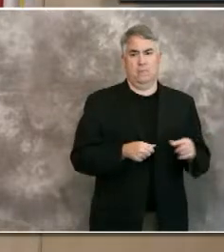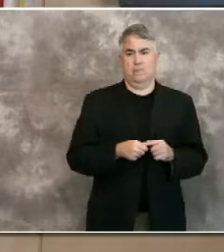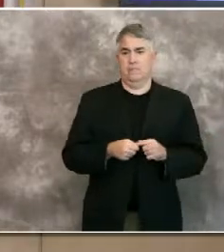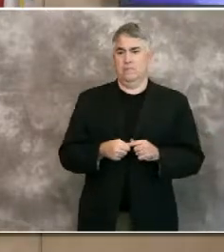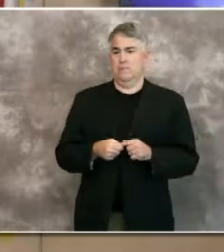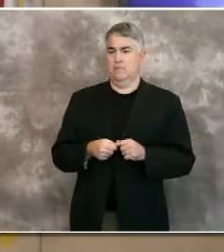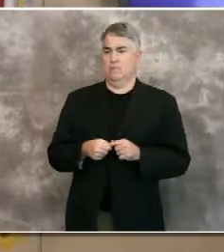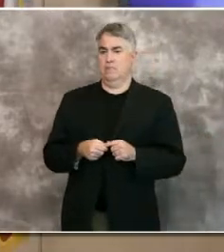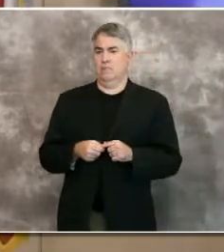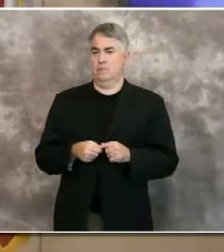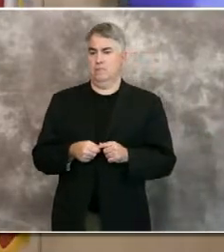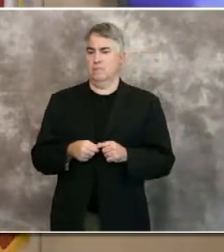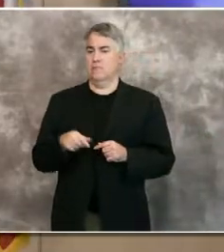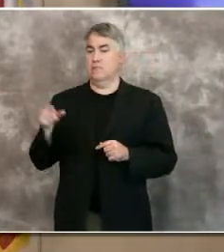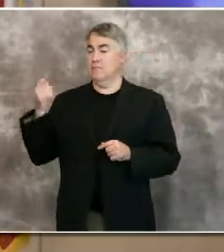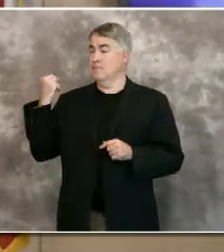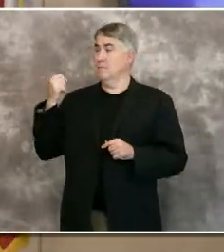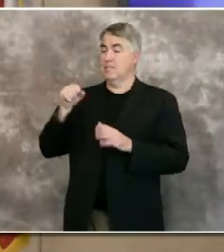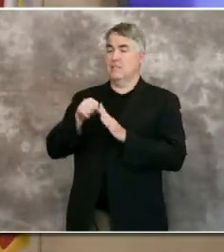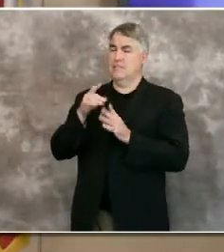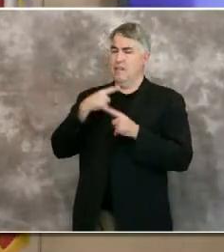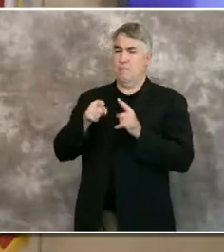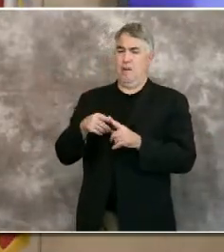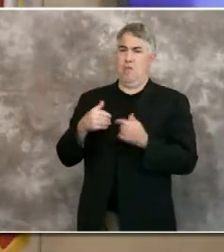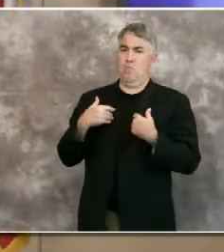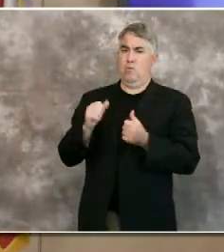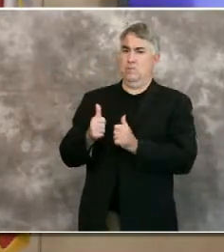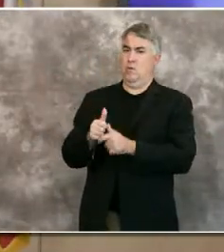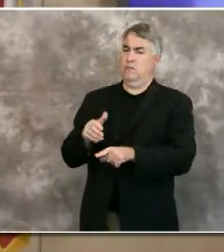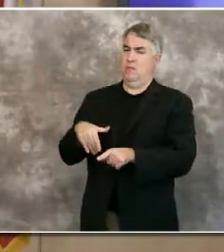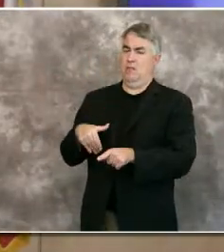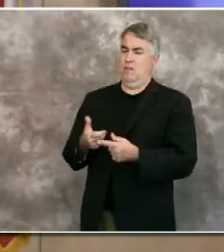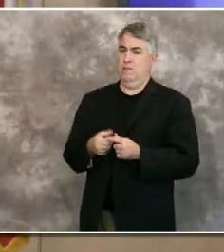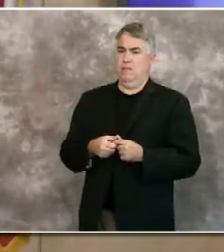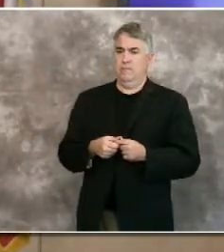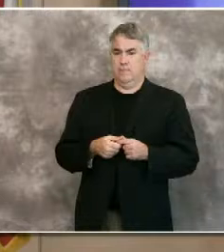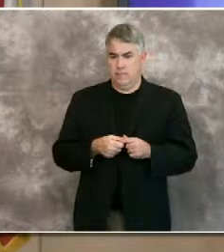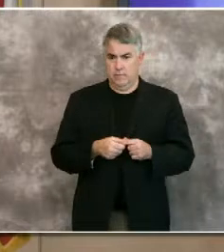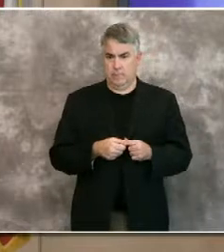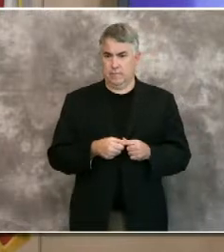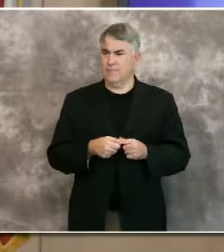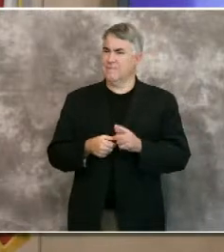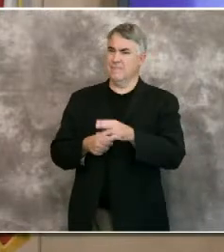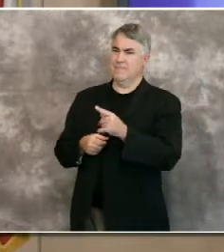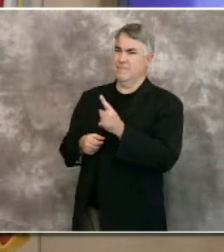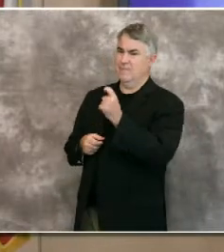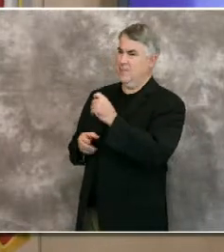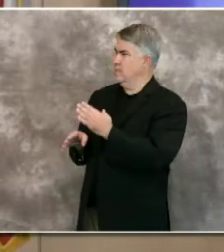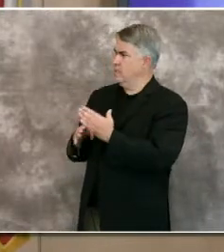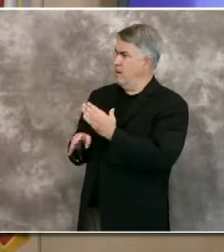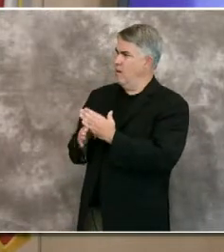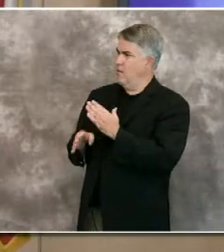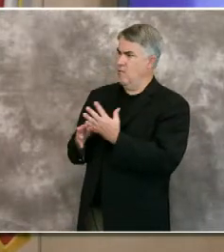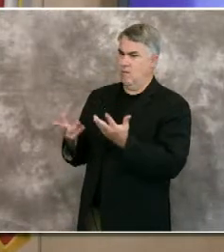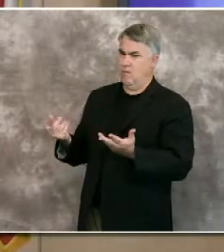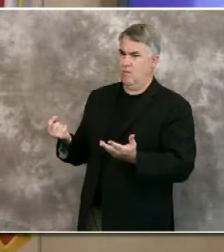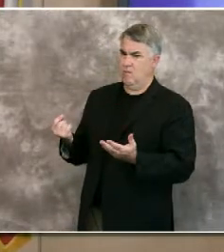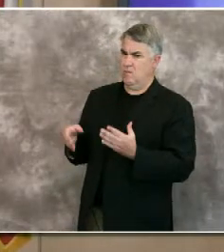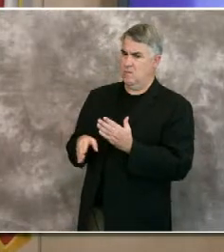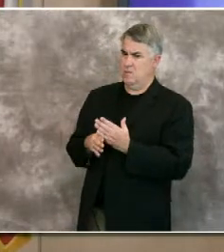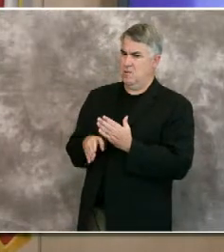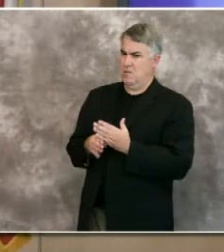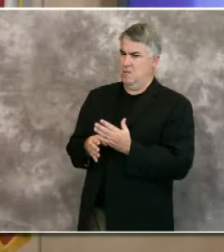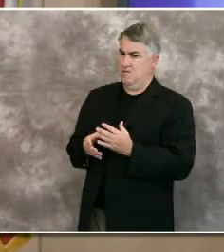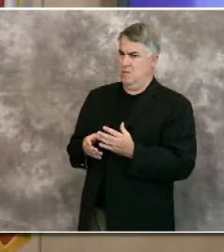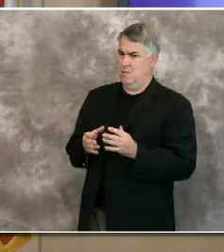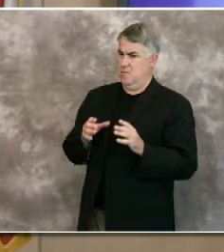And as a quick follow-up to that, if I'm understanding you correctly, so there are some soccer clubs I understand are holding within those groups of